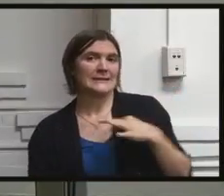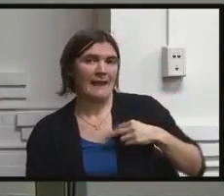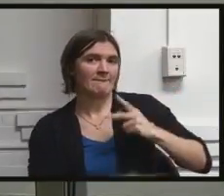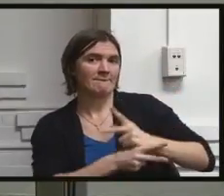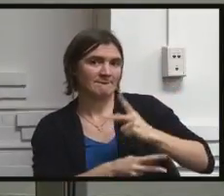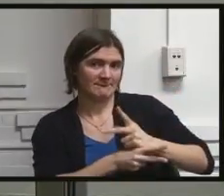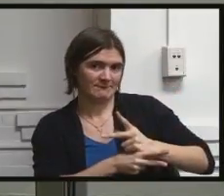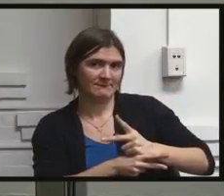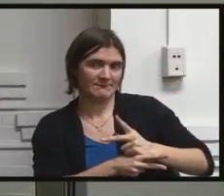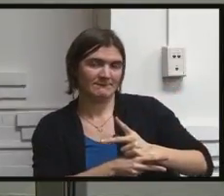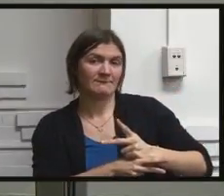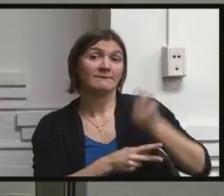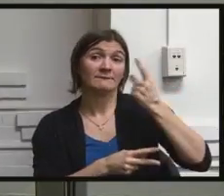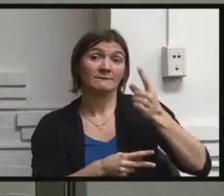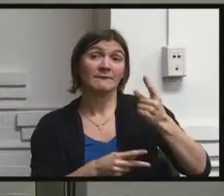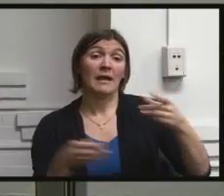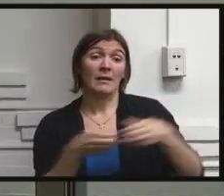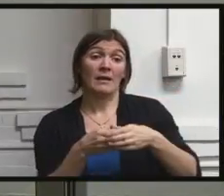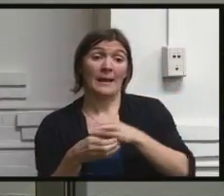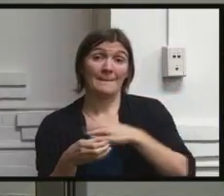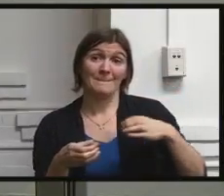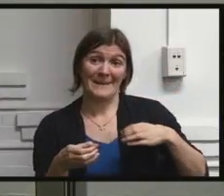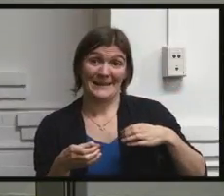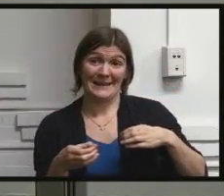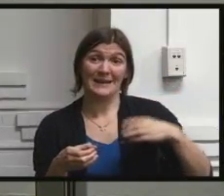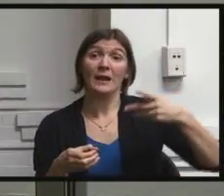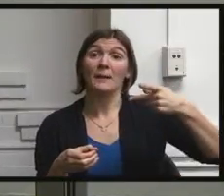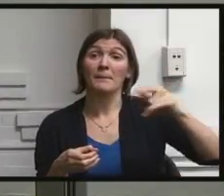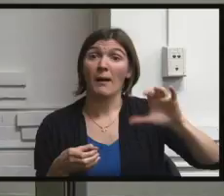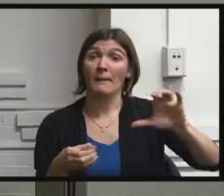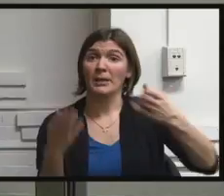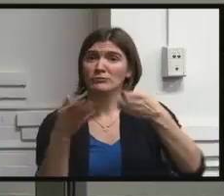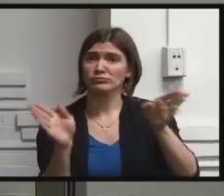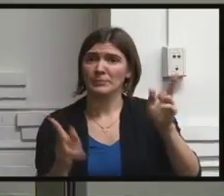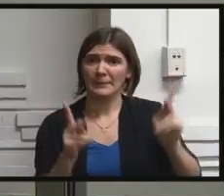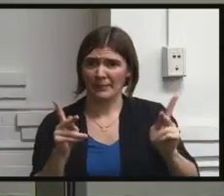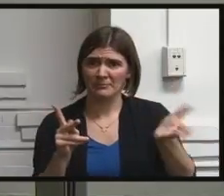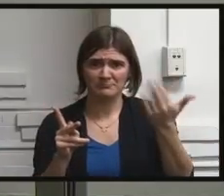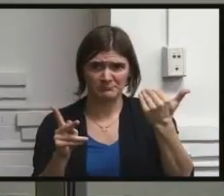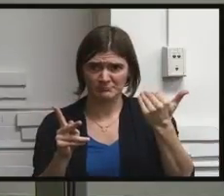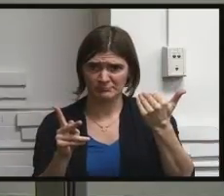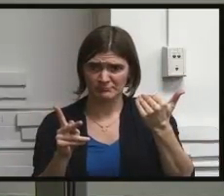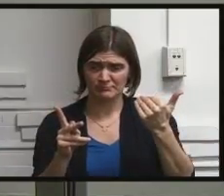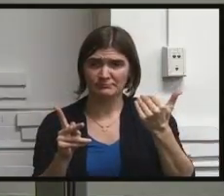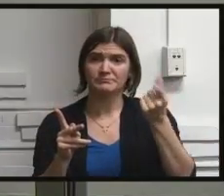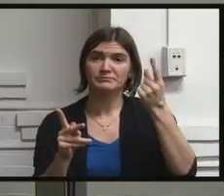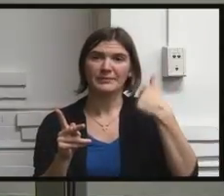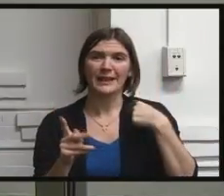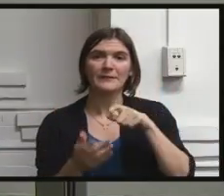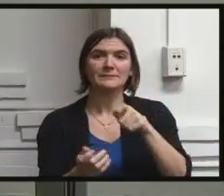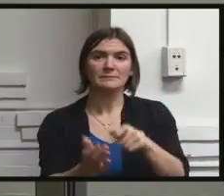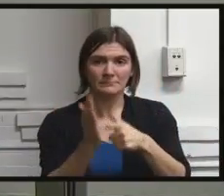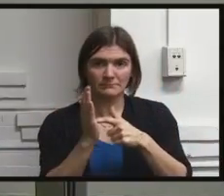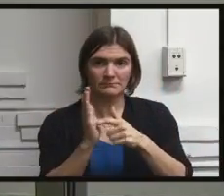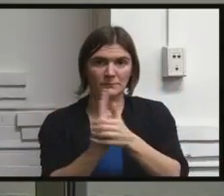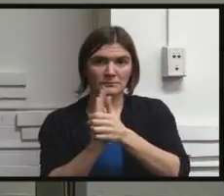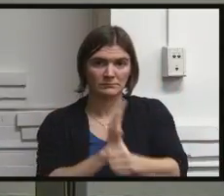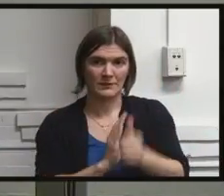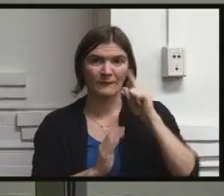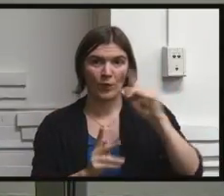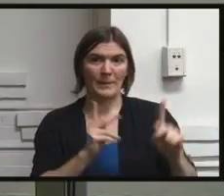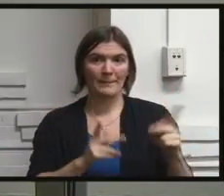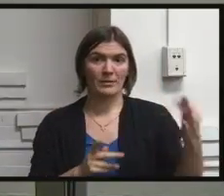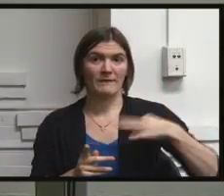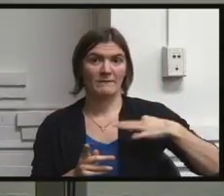is to be made up of members of the public. There is a set of qualification criteria that